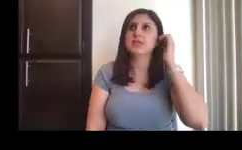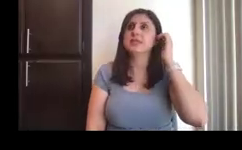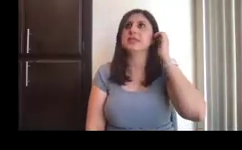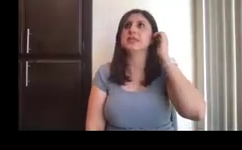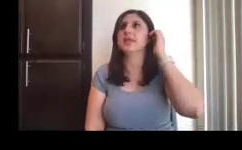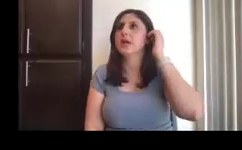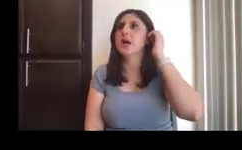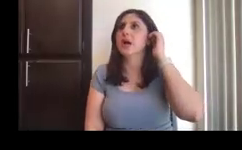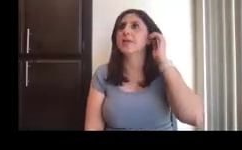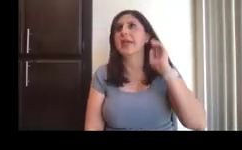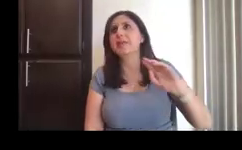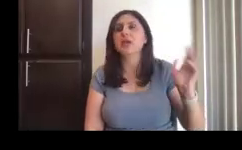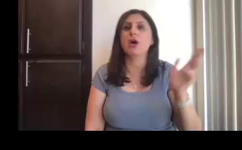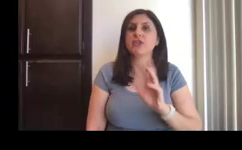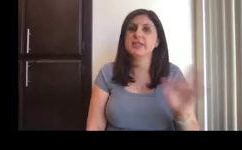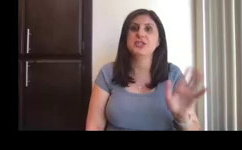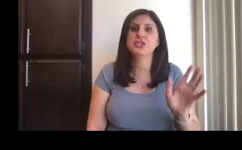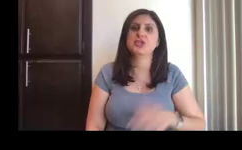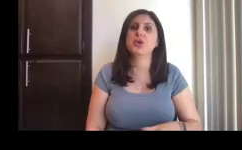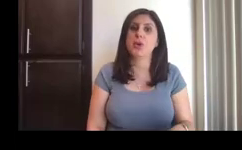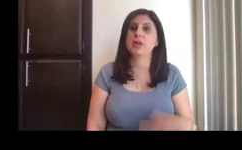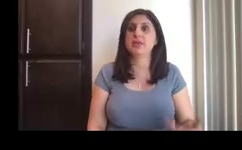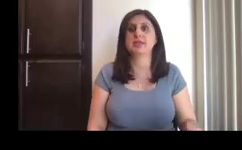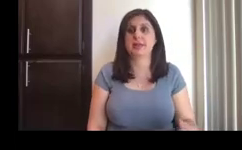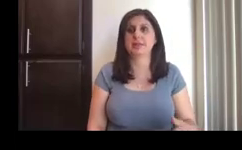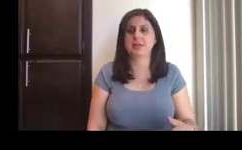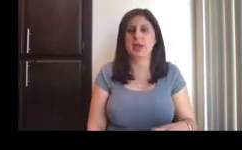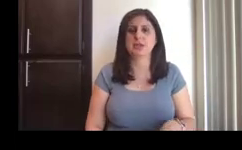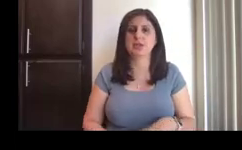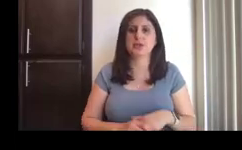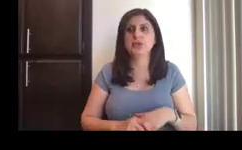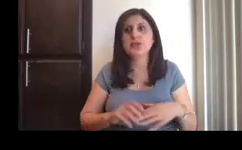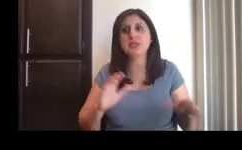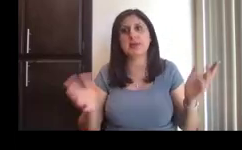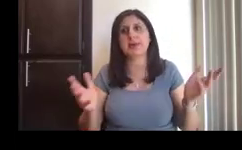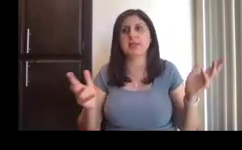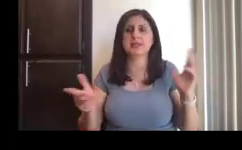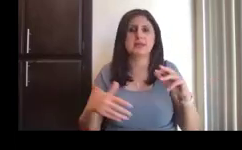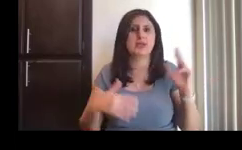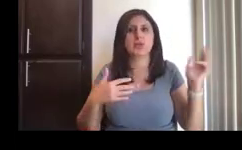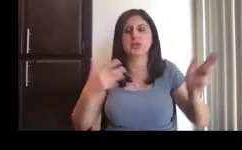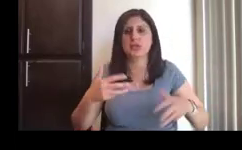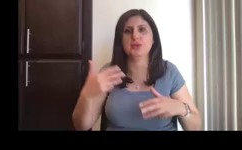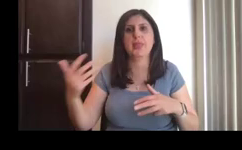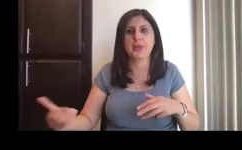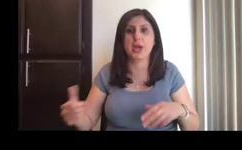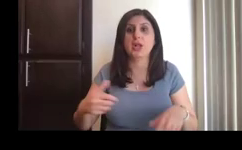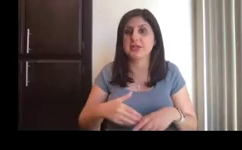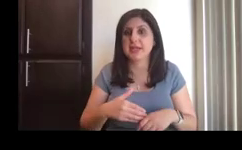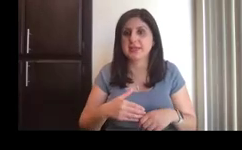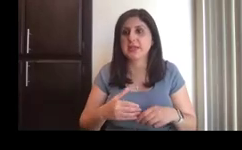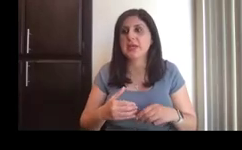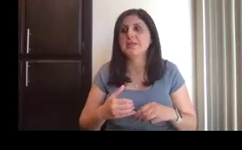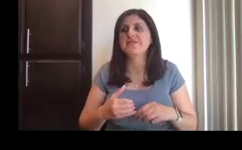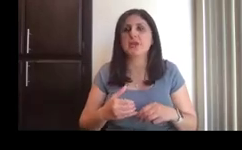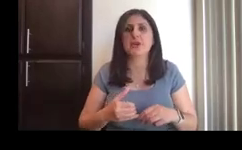review sentences and A/B conversations, you know all of the signs. Okay, so you do need to memorize, 1, 2, and 3, all of